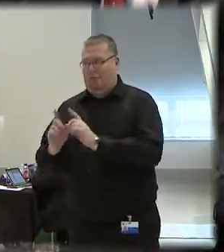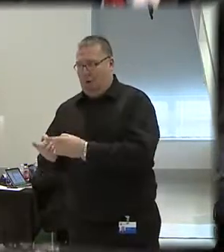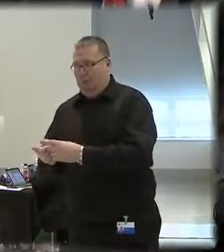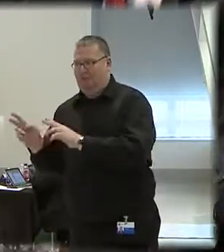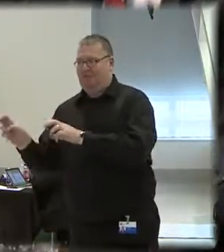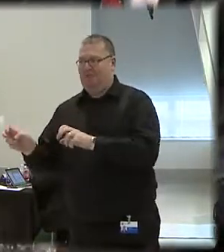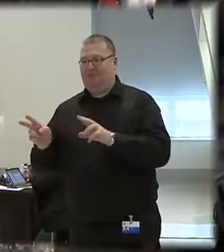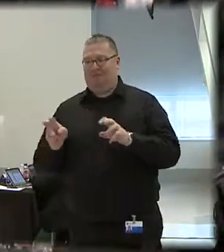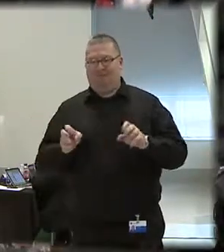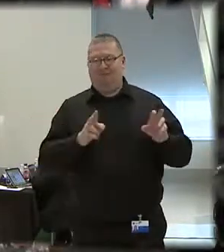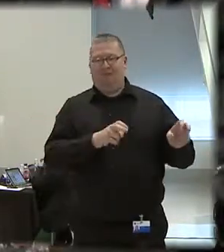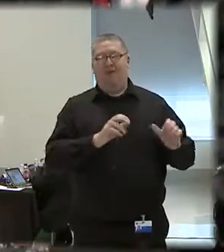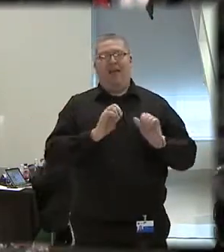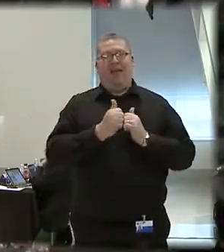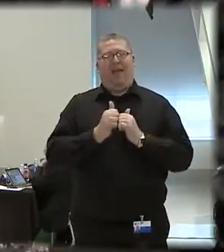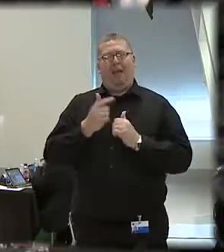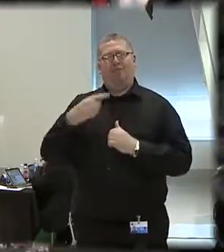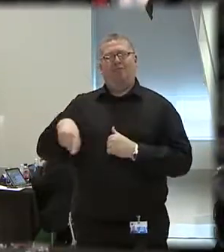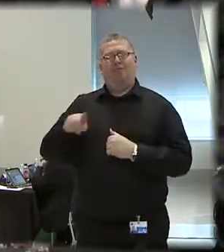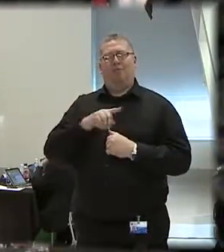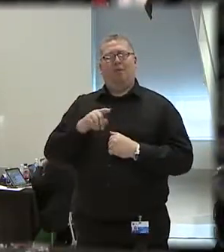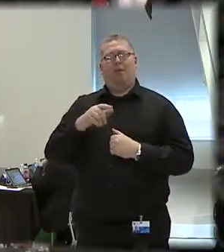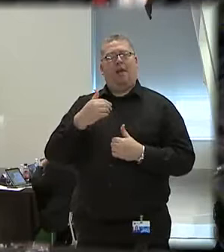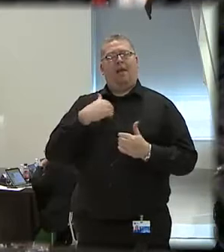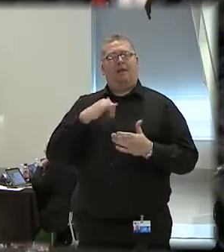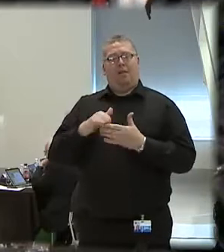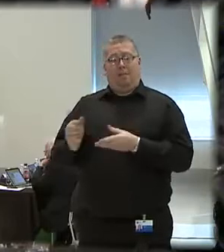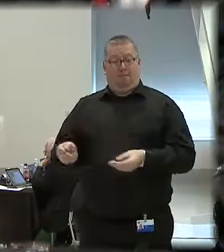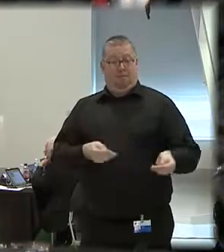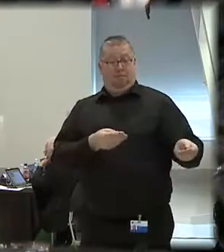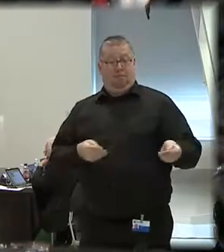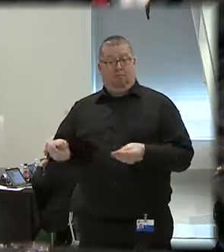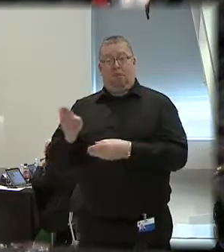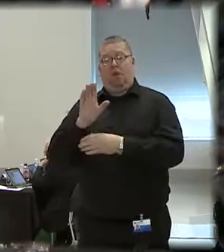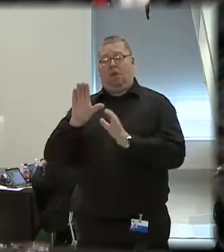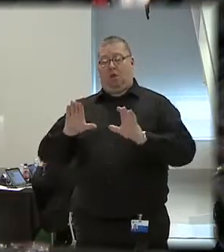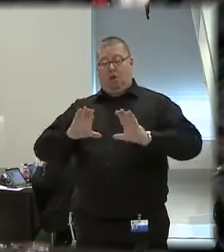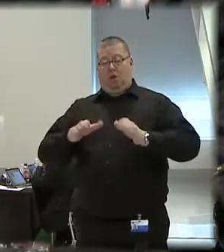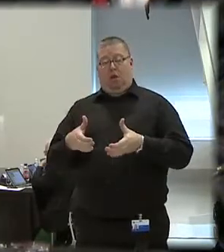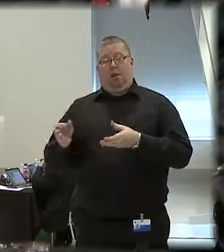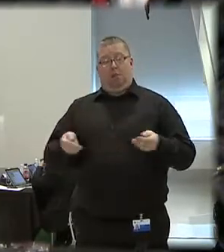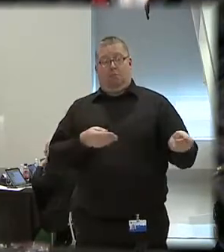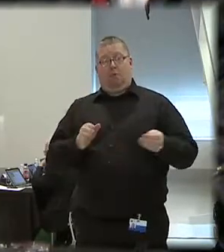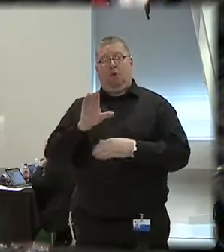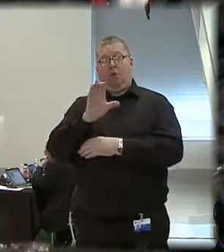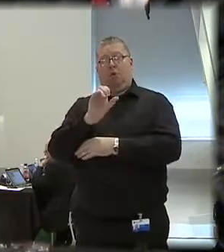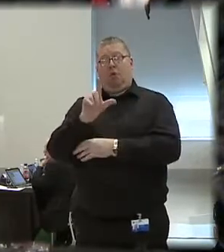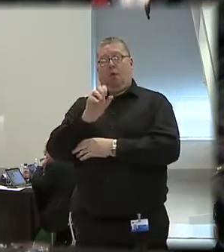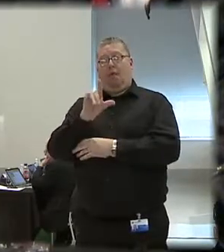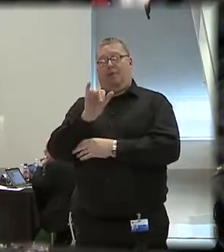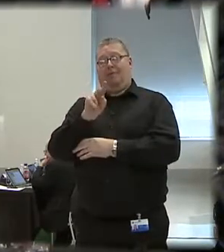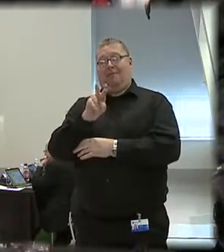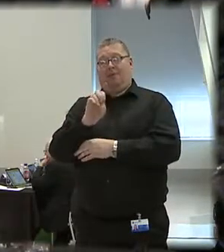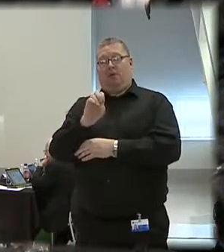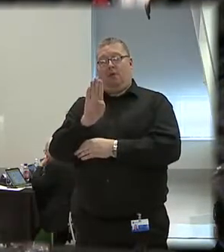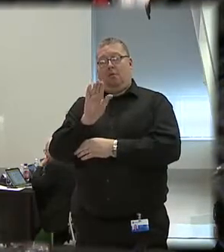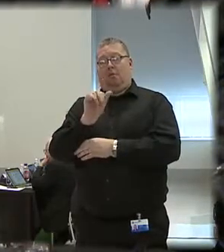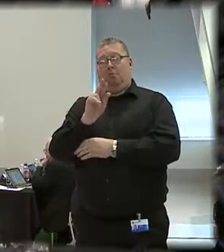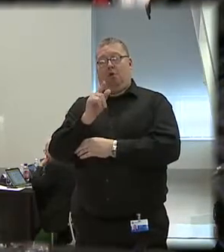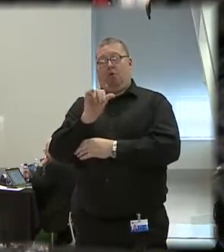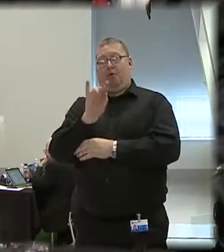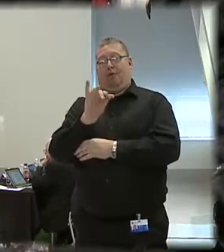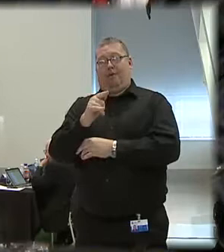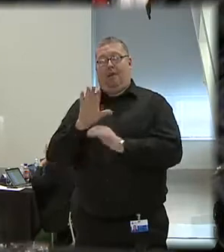how either you have a collective bargaining agreement or the lack thereof. I clearly don't want to